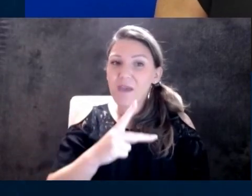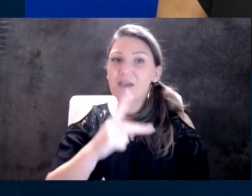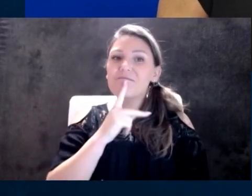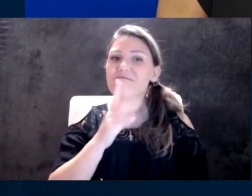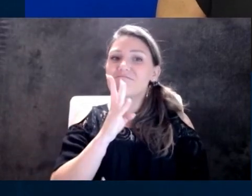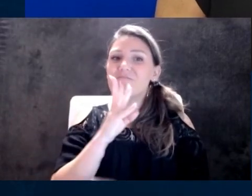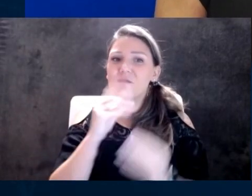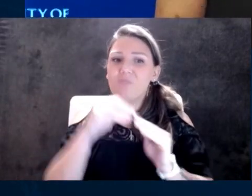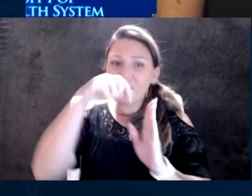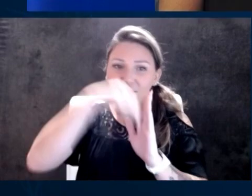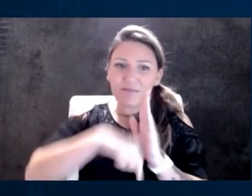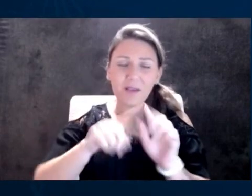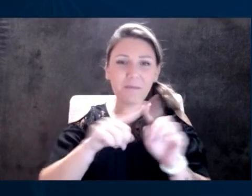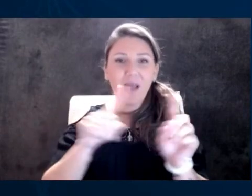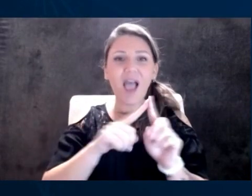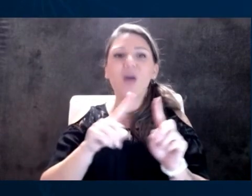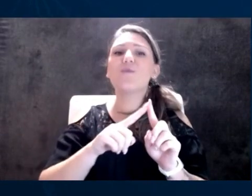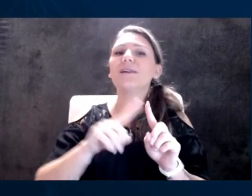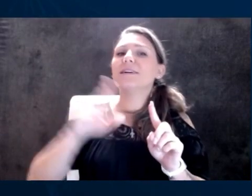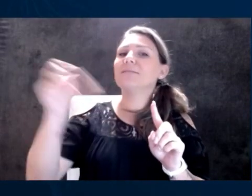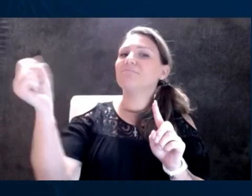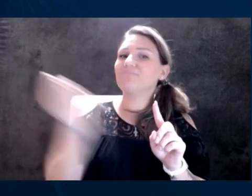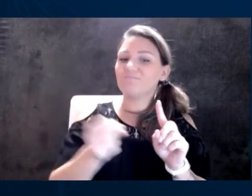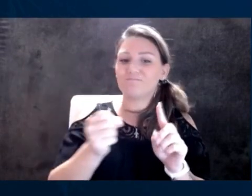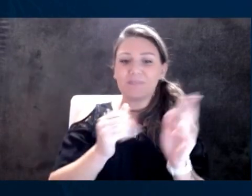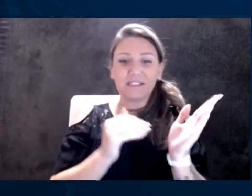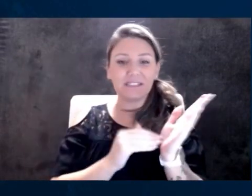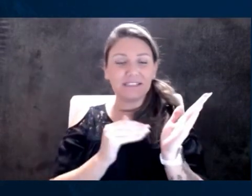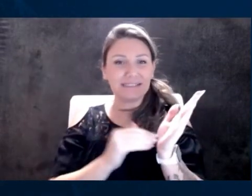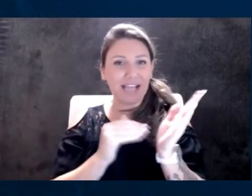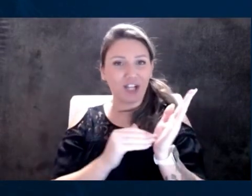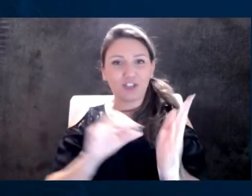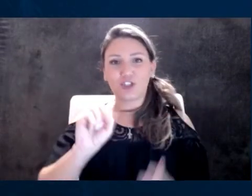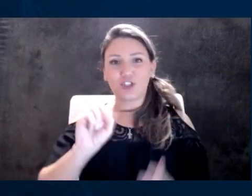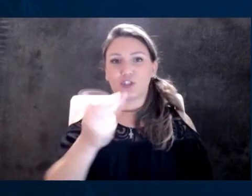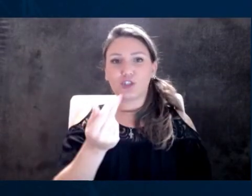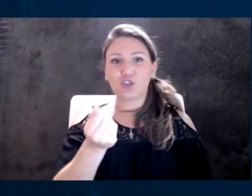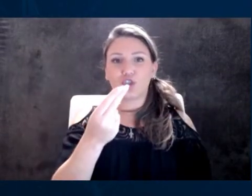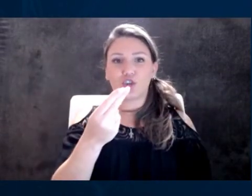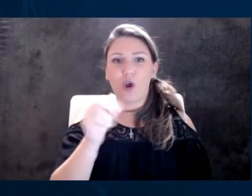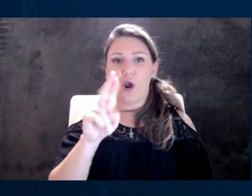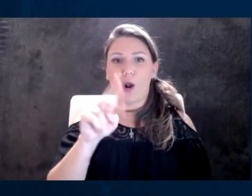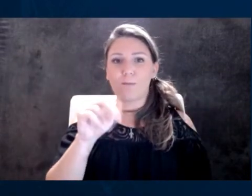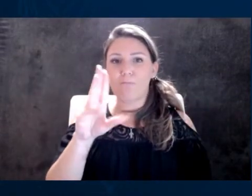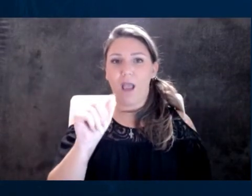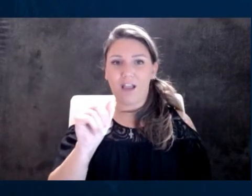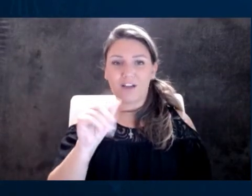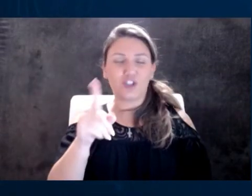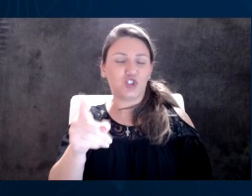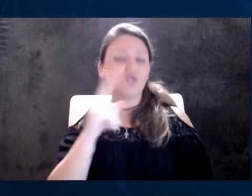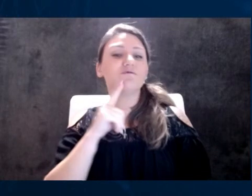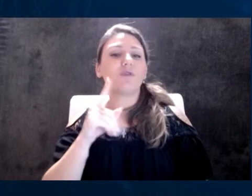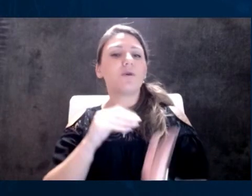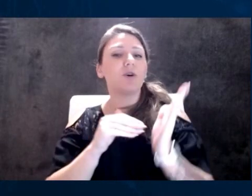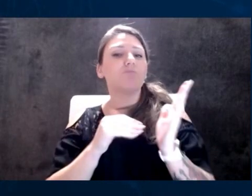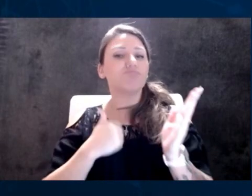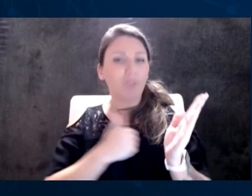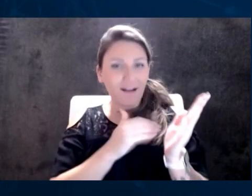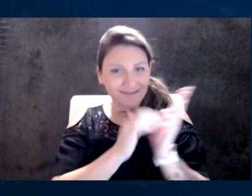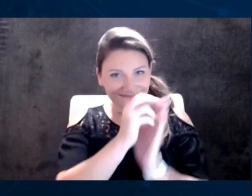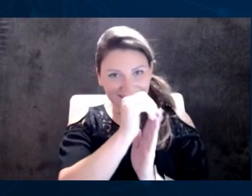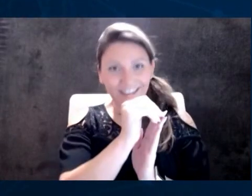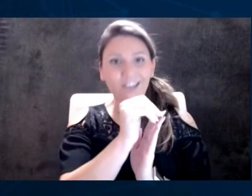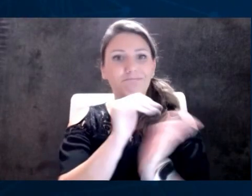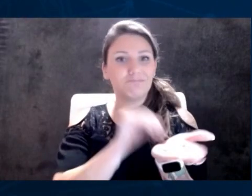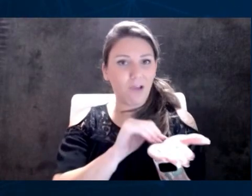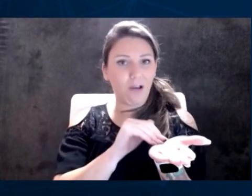also want to bring in Dr. Priyanka Sharma. She is a breast medical oncologist and researcher at the University of Kansas Cancer